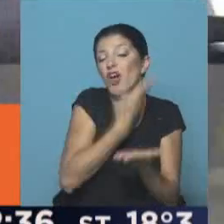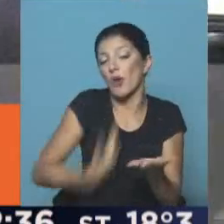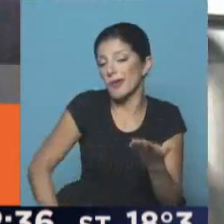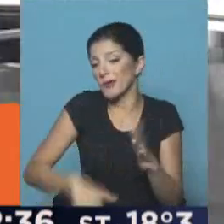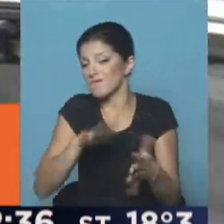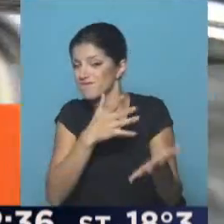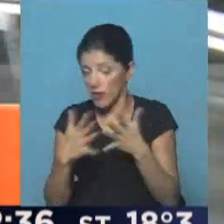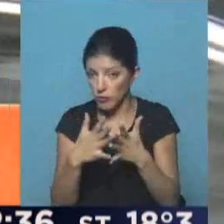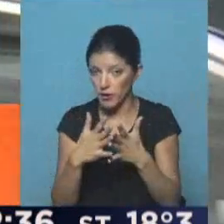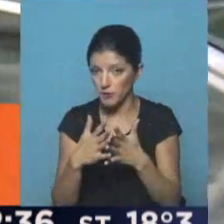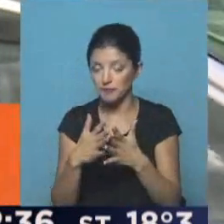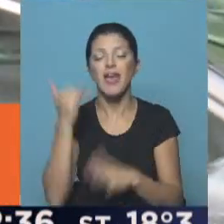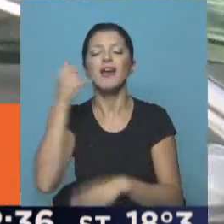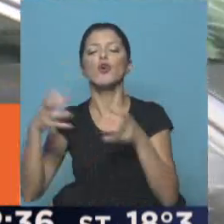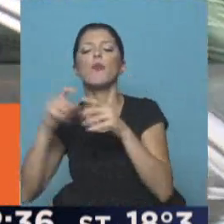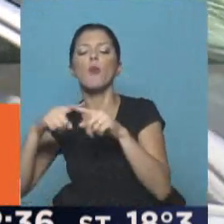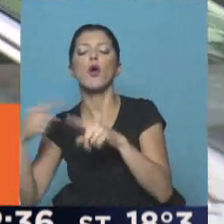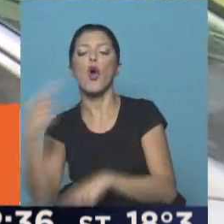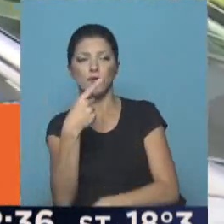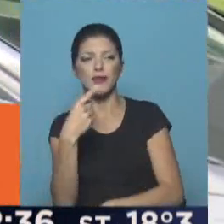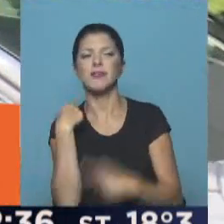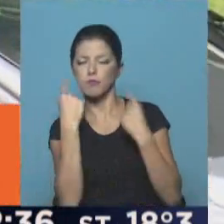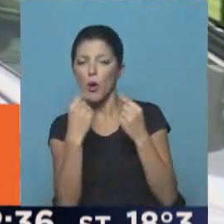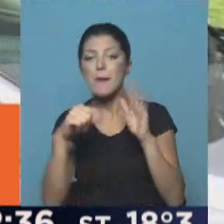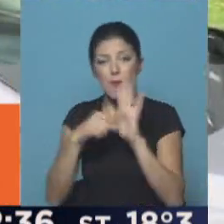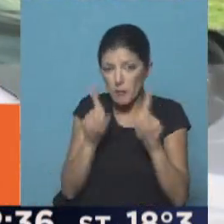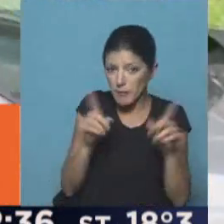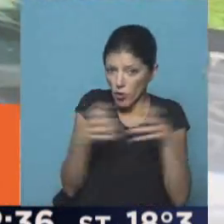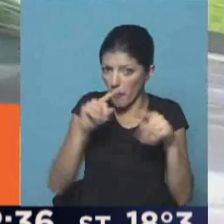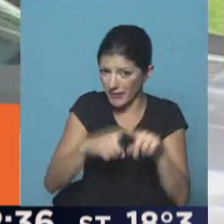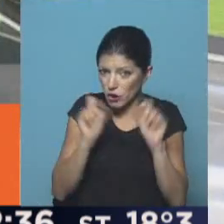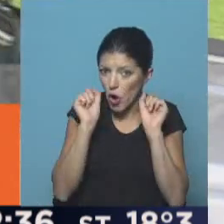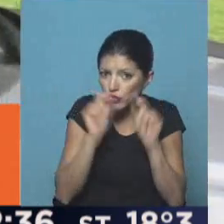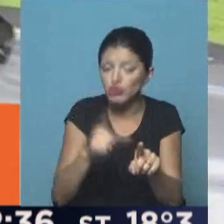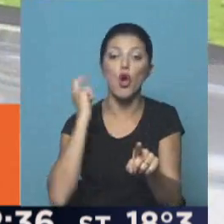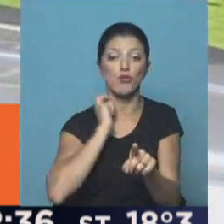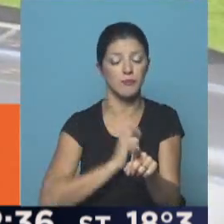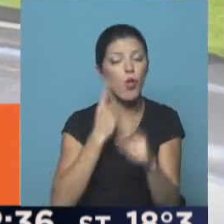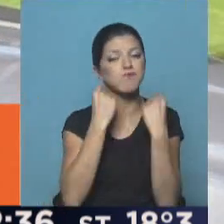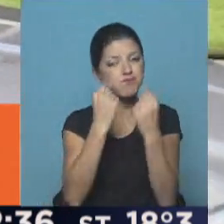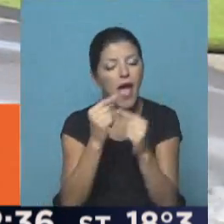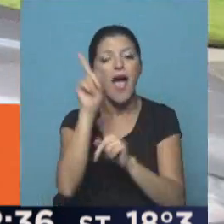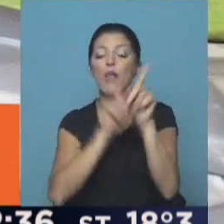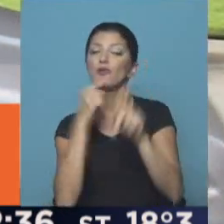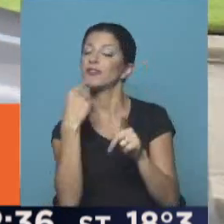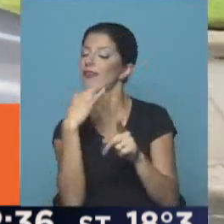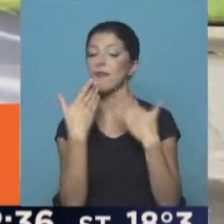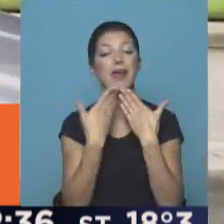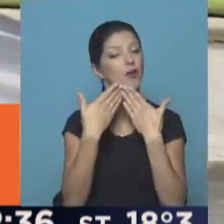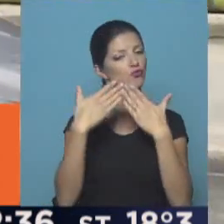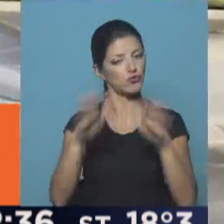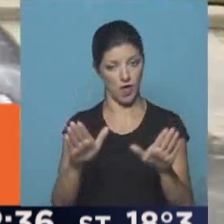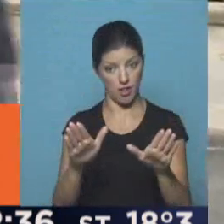no vienen ya solo desde la oposición, sino desde su propio partido, donde varios dirigentes sugirieron que debería renunciar al